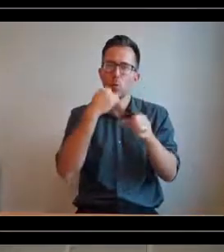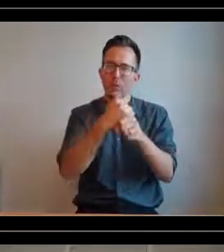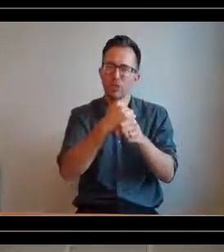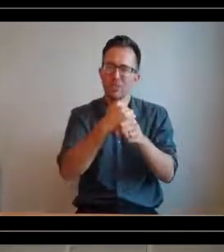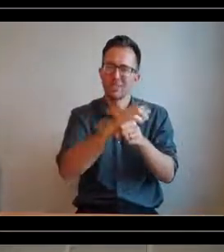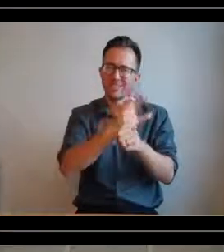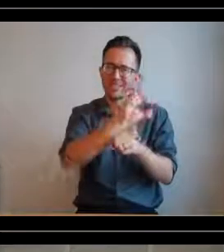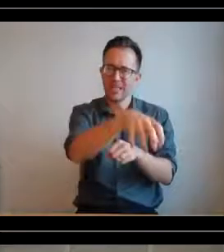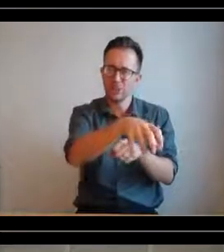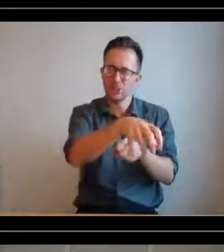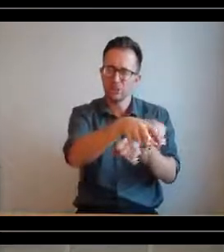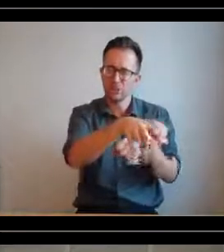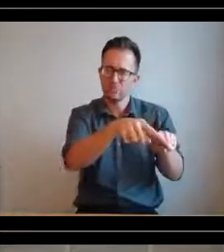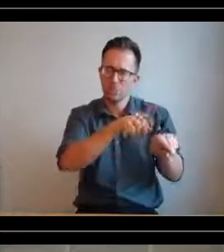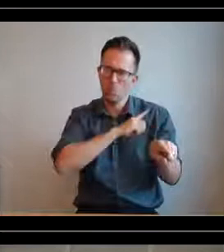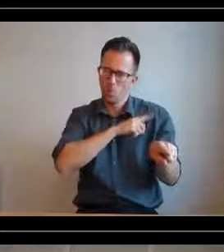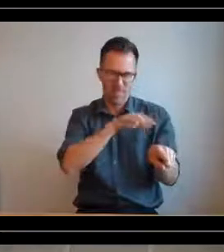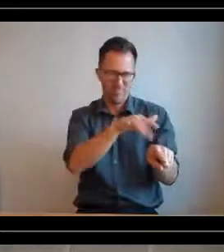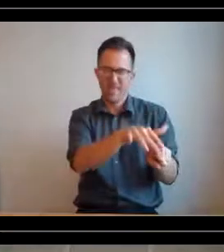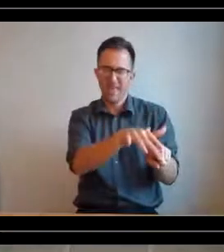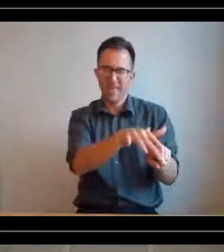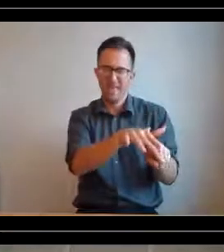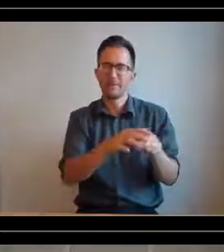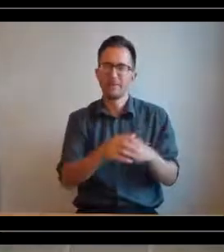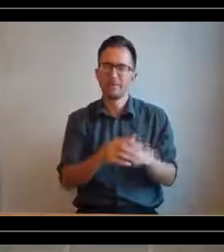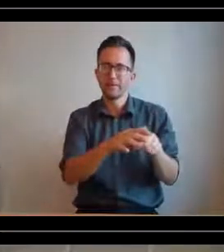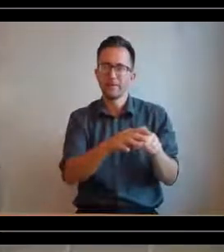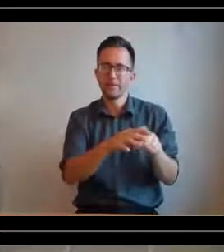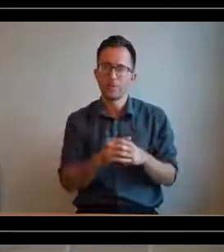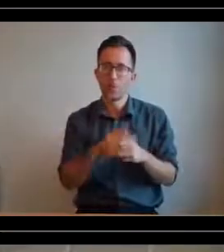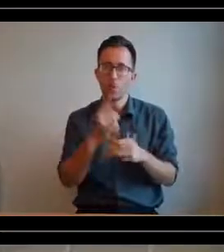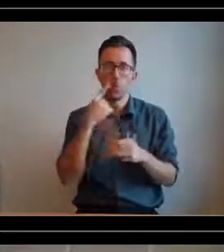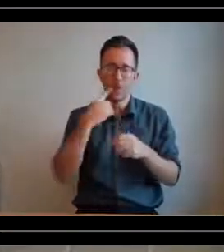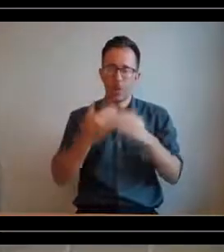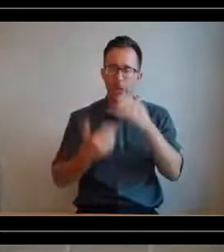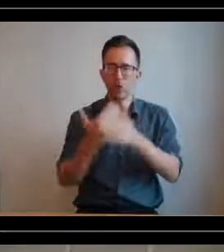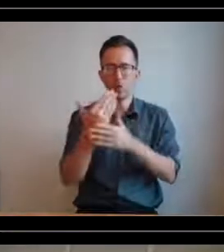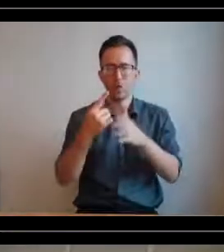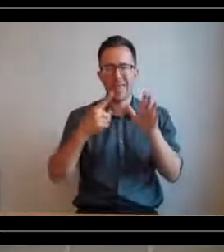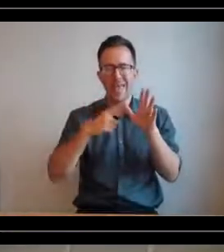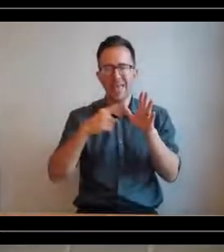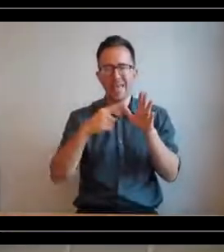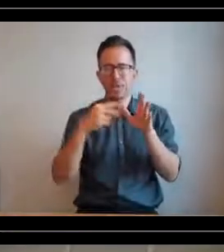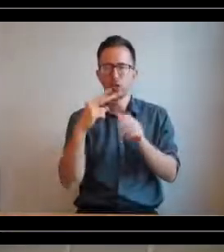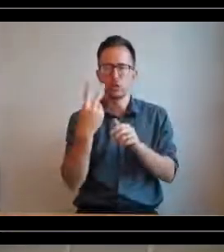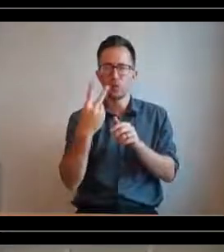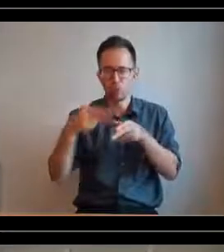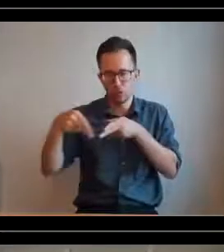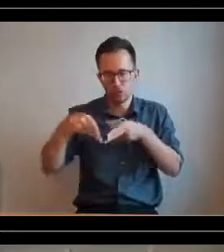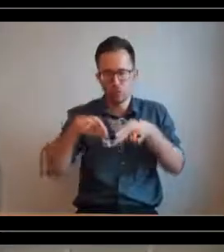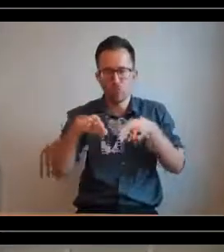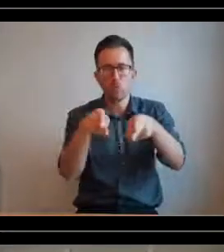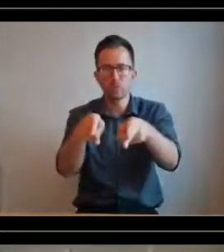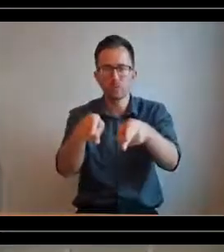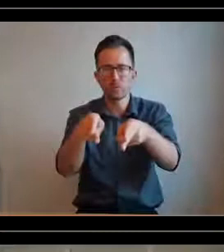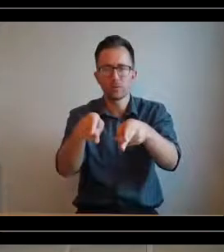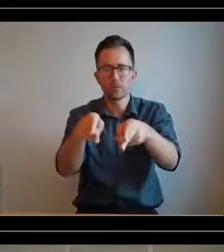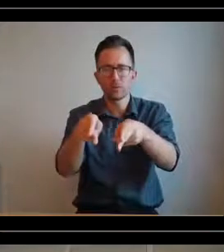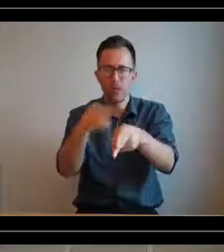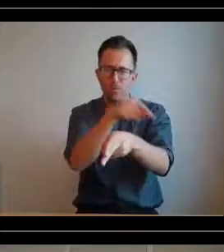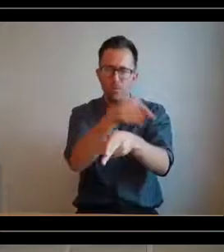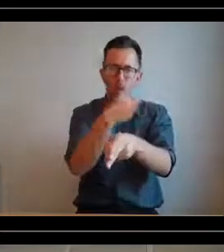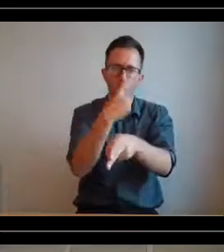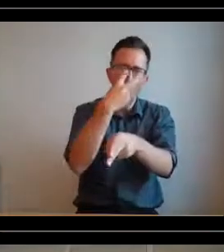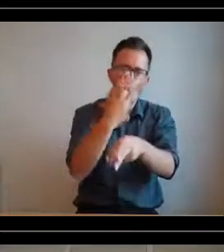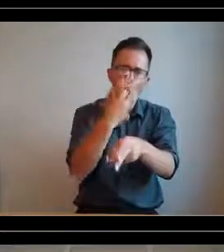because in moving putting in the A2 junction, we've taken out the switching station